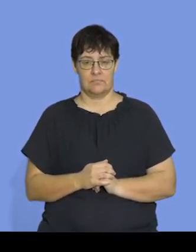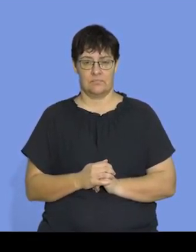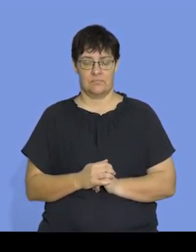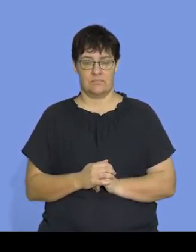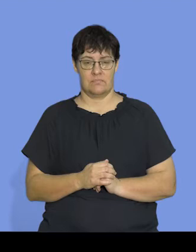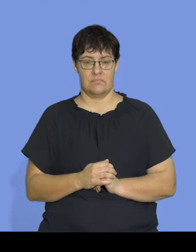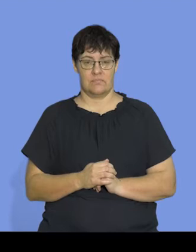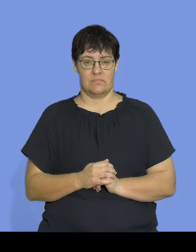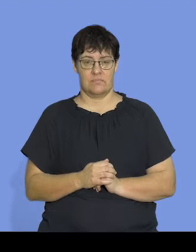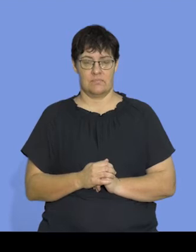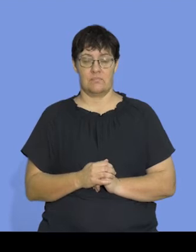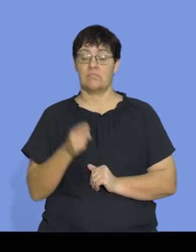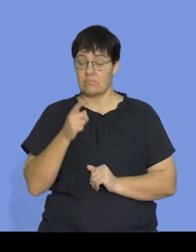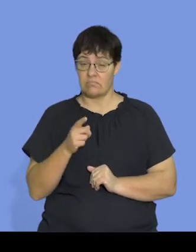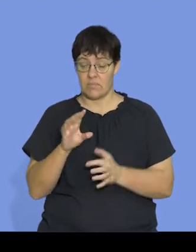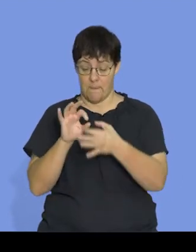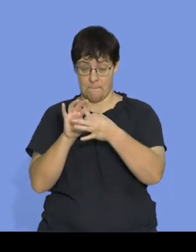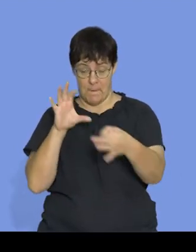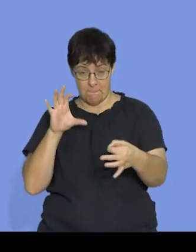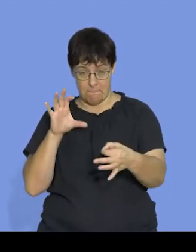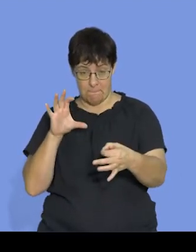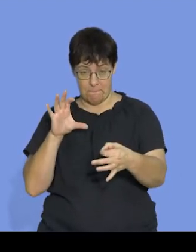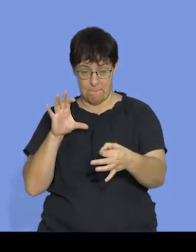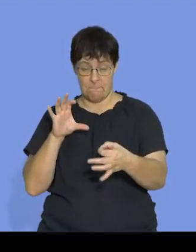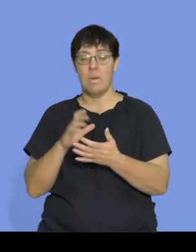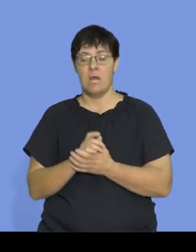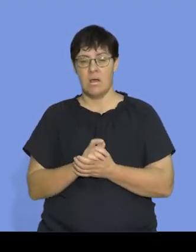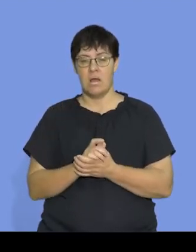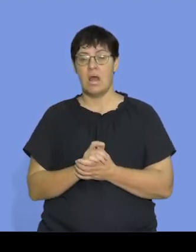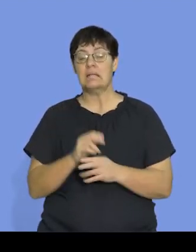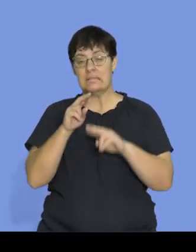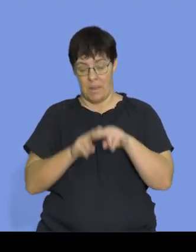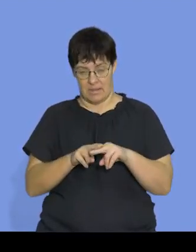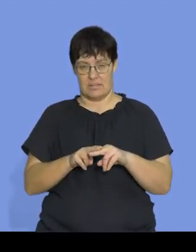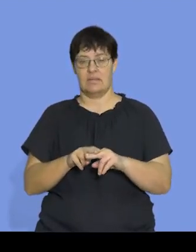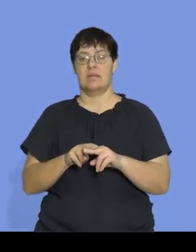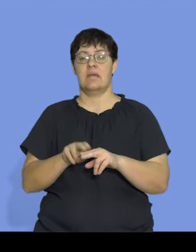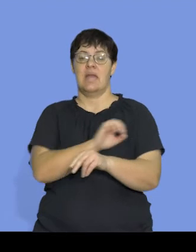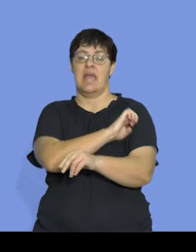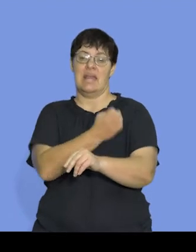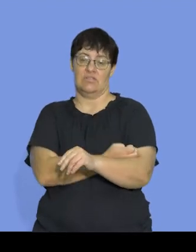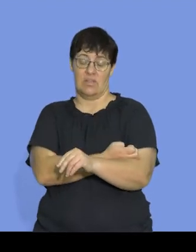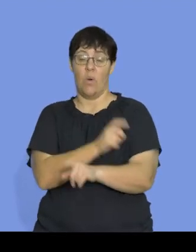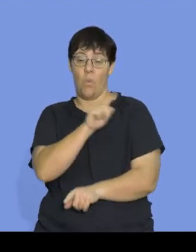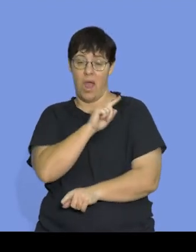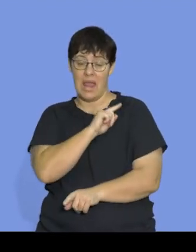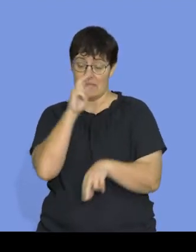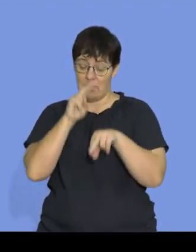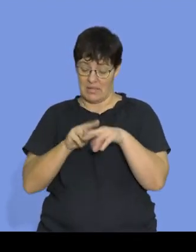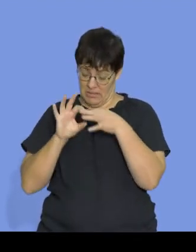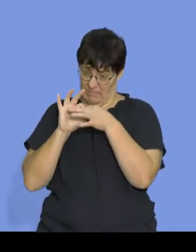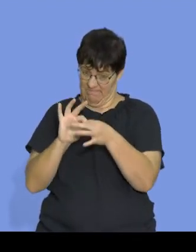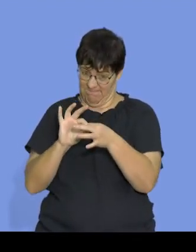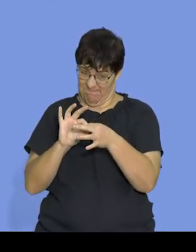Right, so to break bonds based on, and the amount of energy will entirely depend on the bond energy involved, okay?